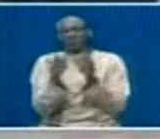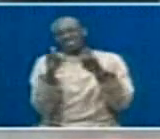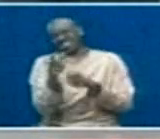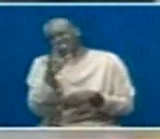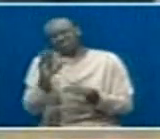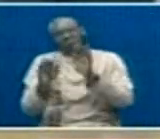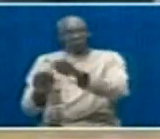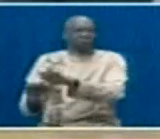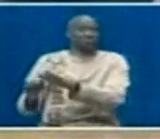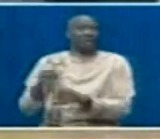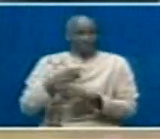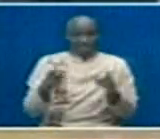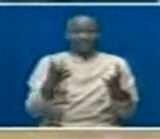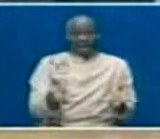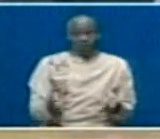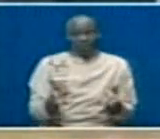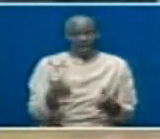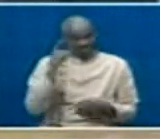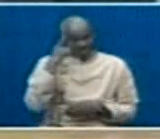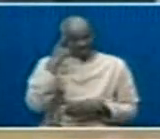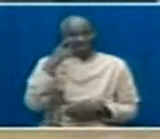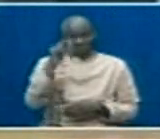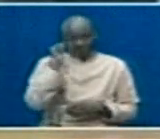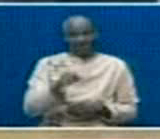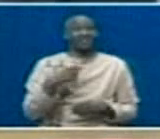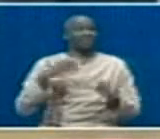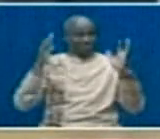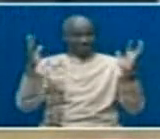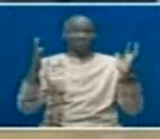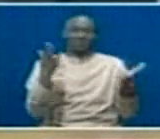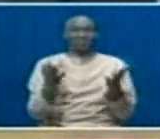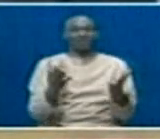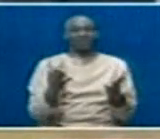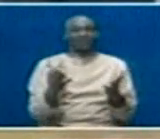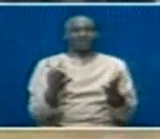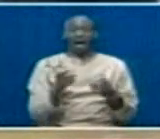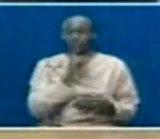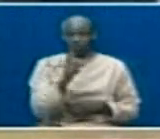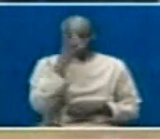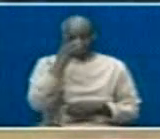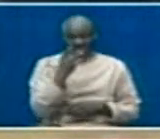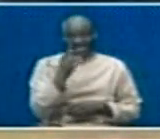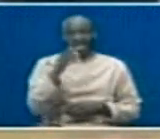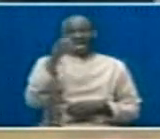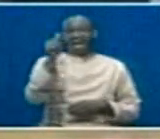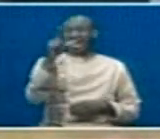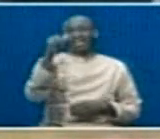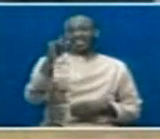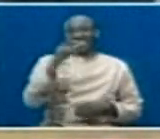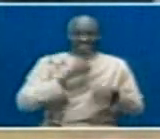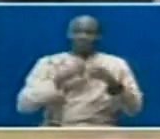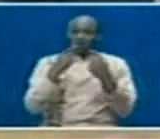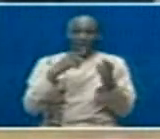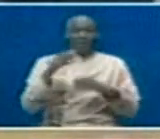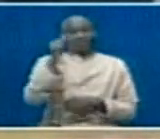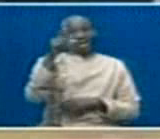stations, mm-hmm, and all that. Yeah. But now I think they're gonna get big. I'm sure about it. Yeah. Because Ali, you know, when you talk about